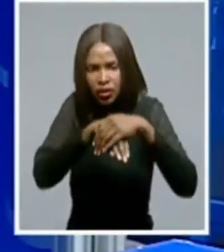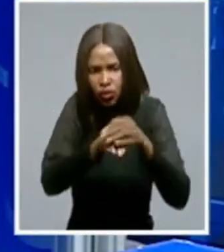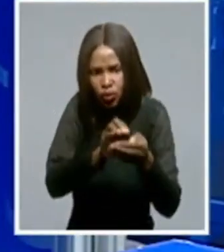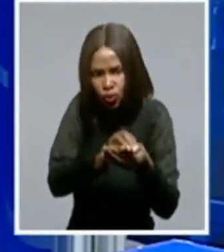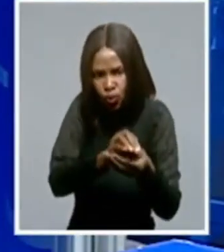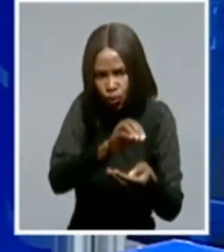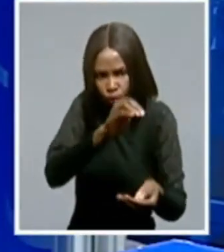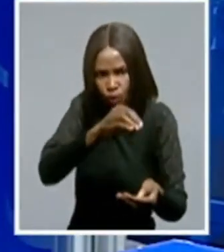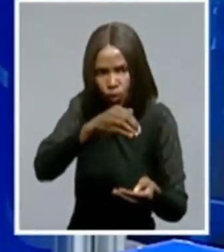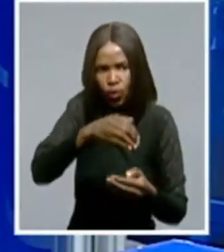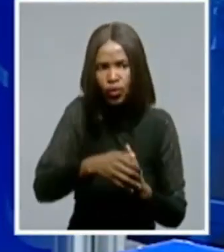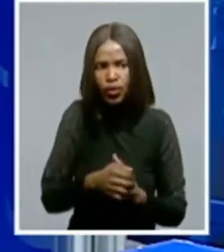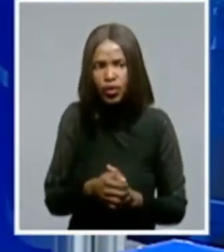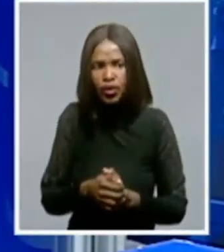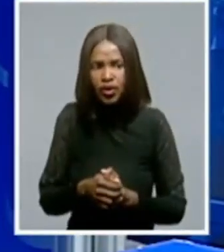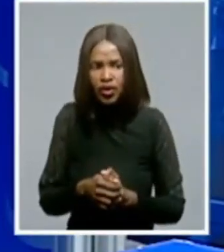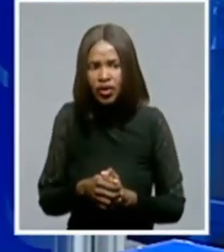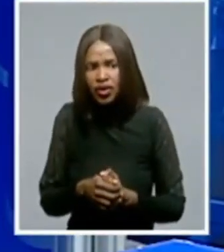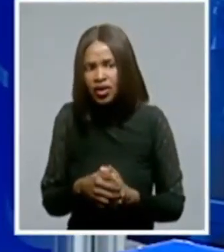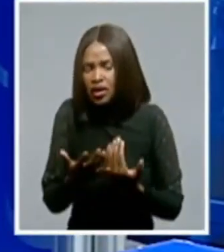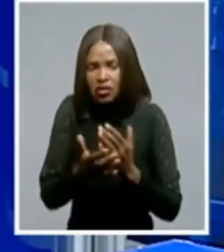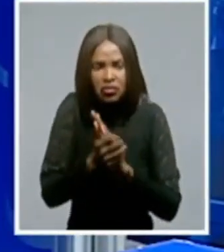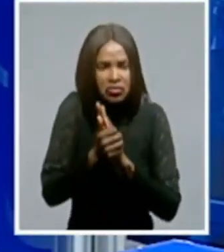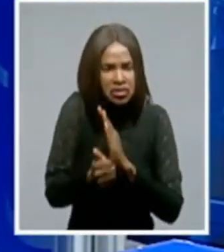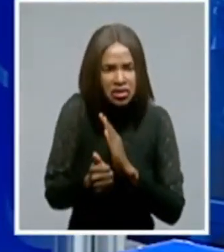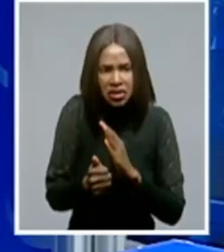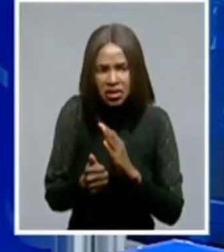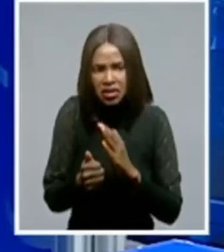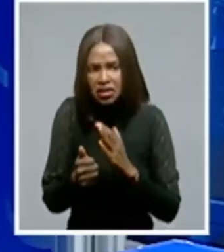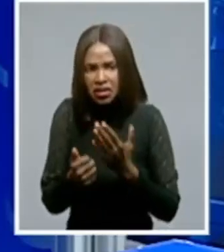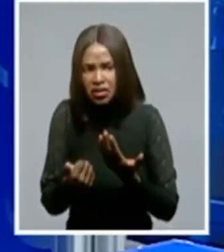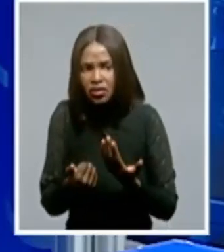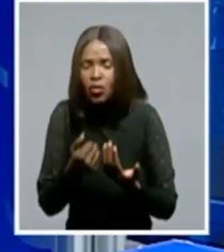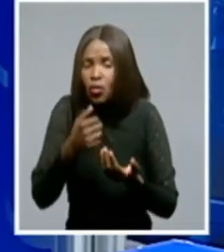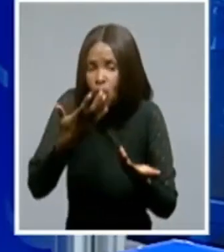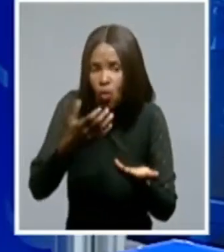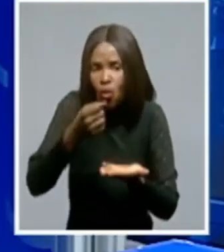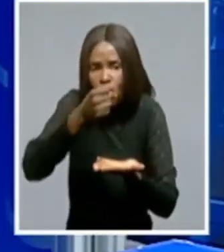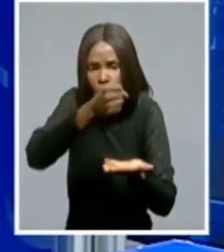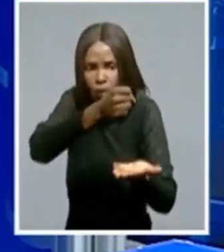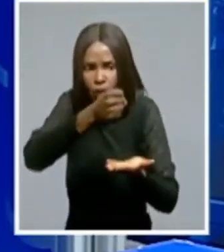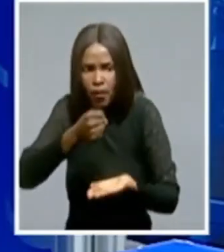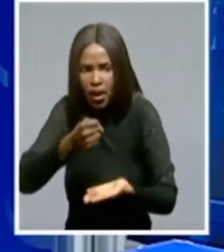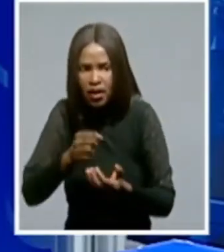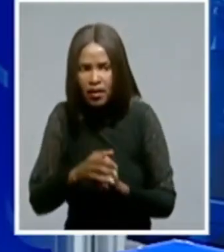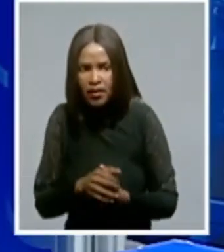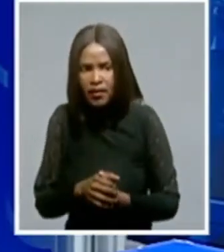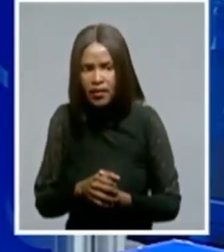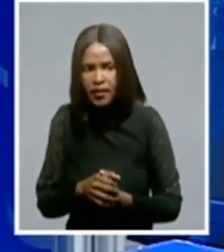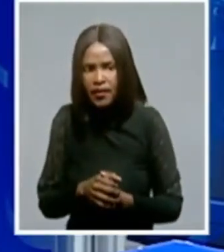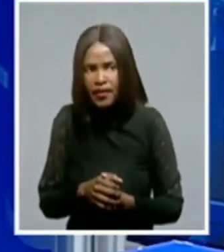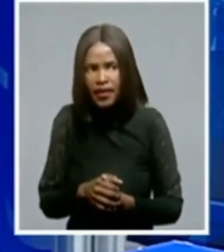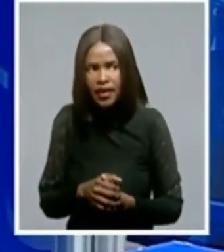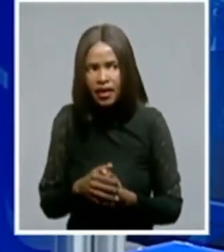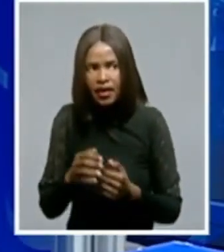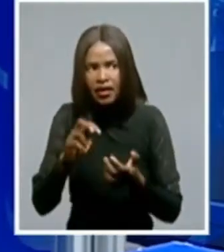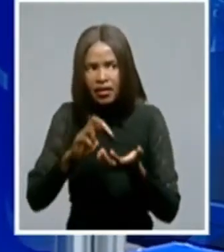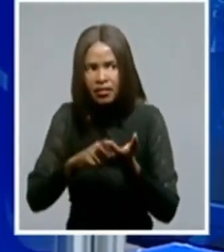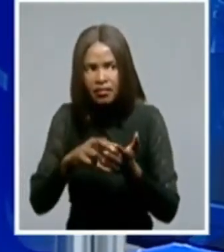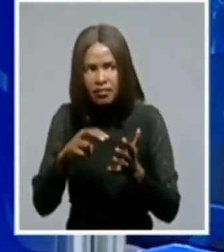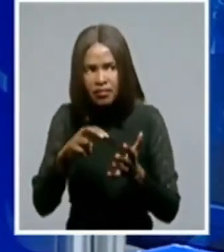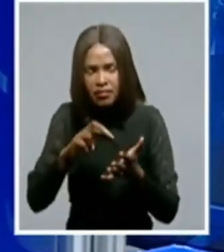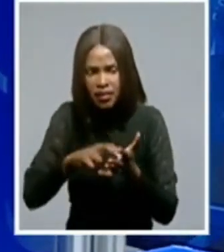So they bring in, sometimes they bring in skills or whatever, but predominantly capital. So this one is really measuring greenfields